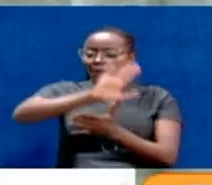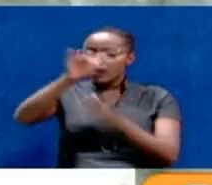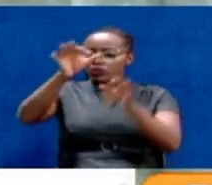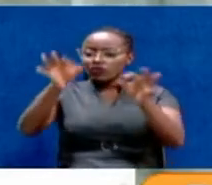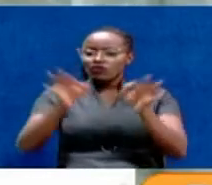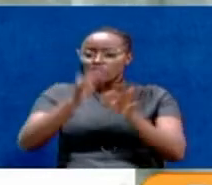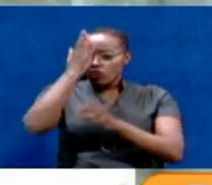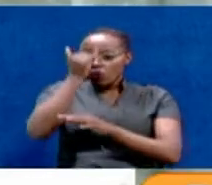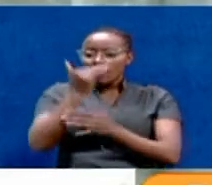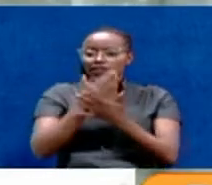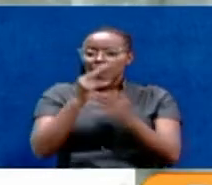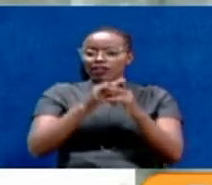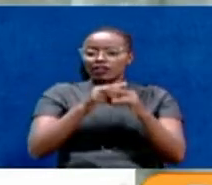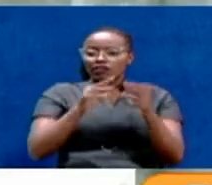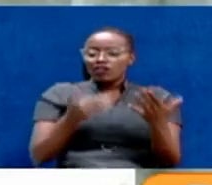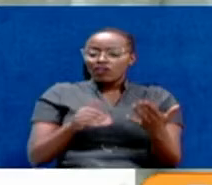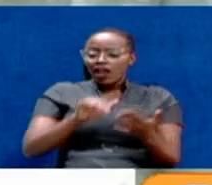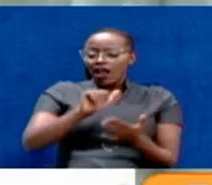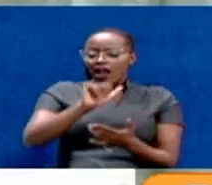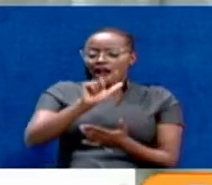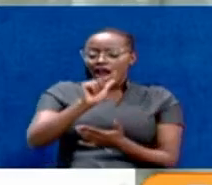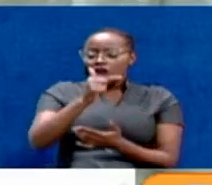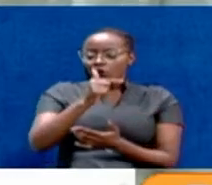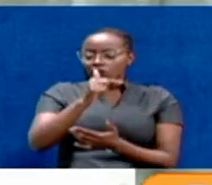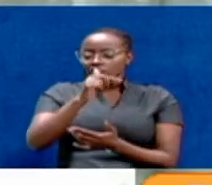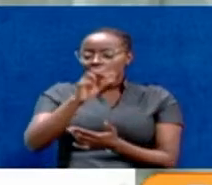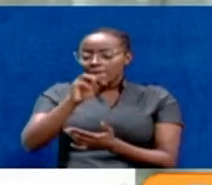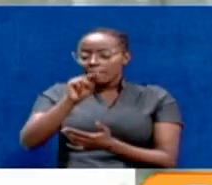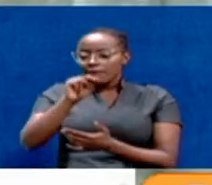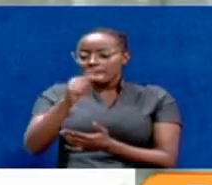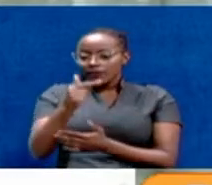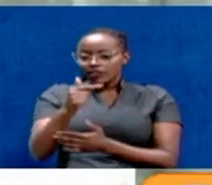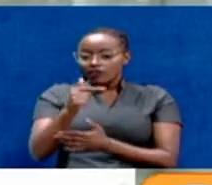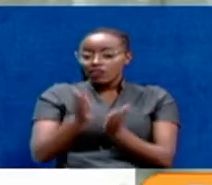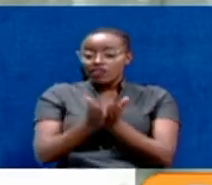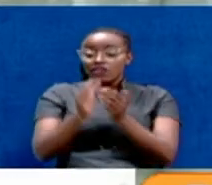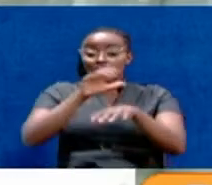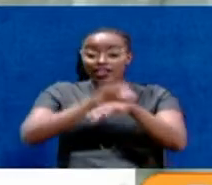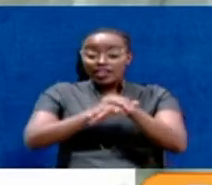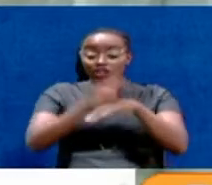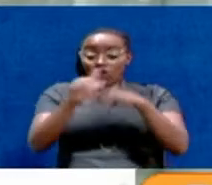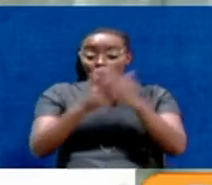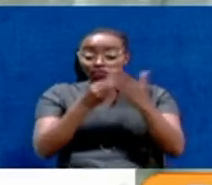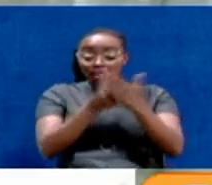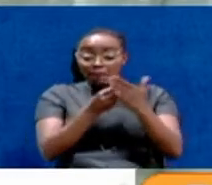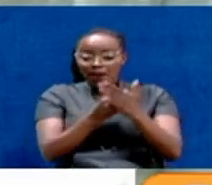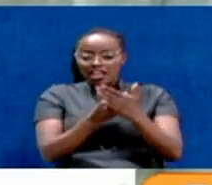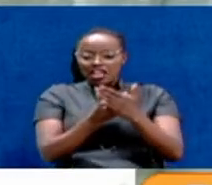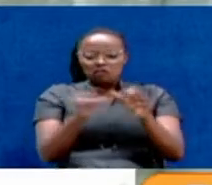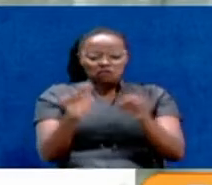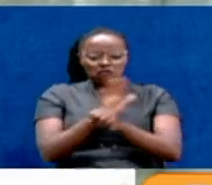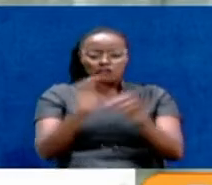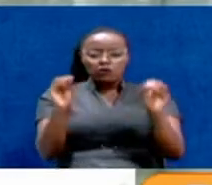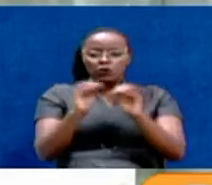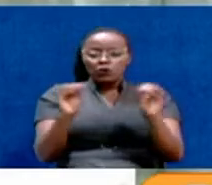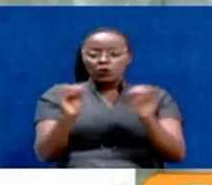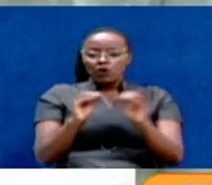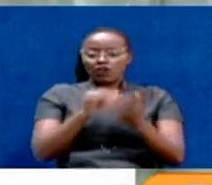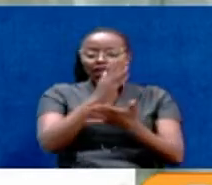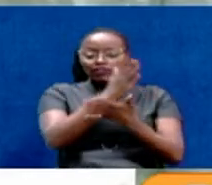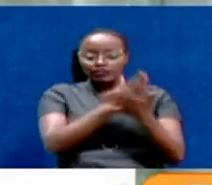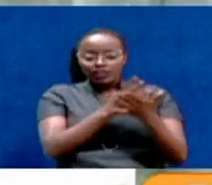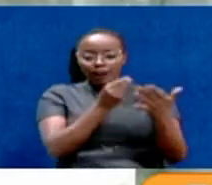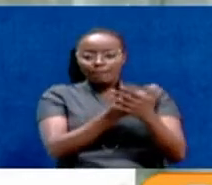their family because there's something called allotment. The seafarers normally do not receive all the amount of money on board the ship. Part